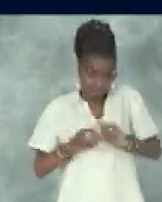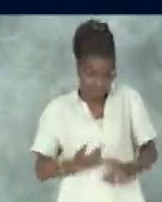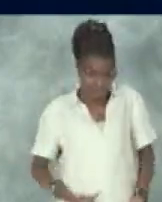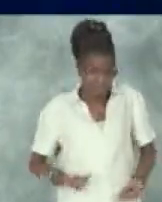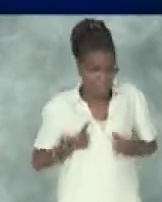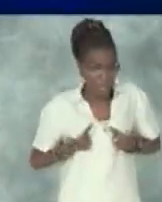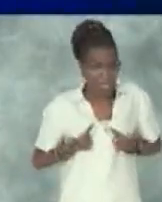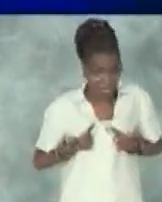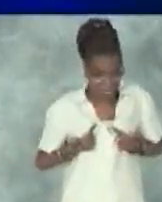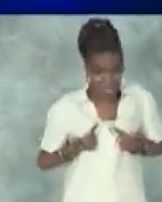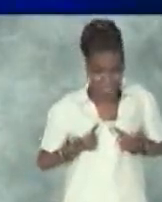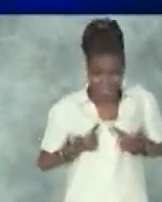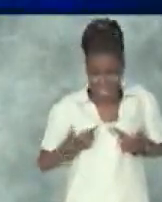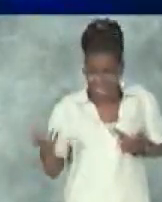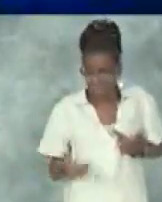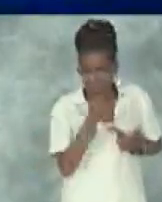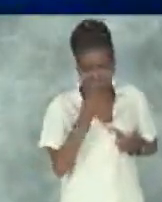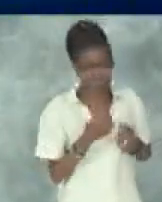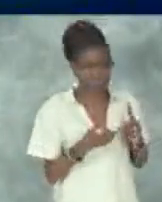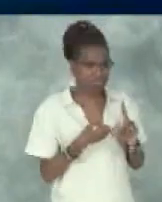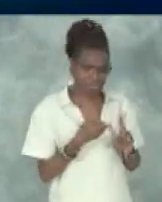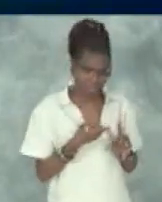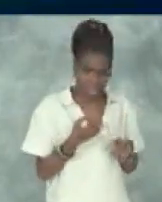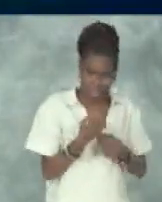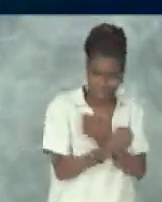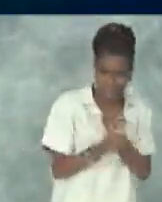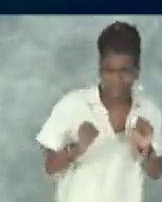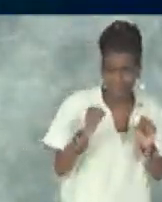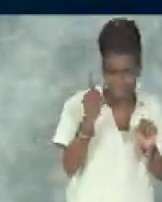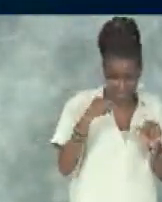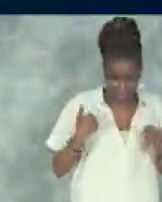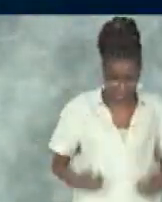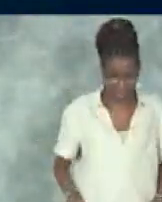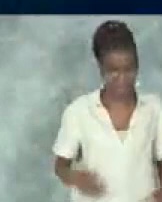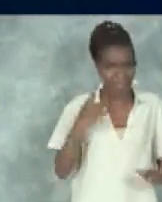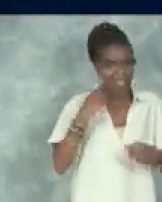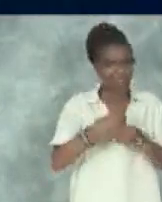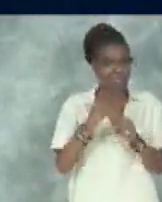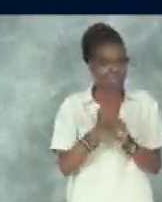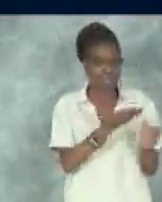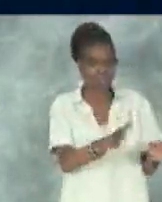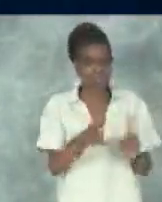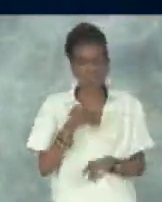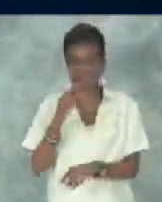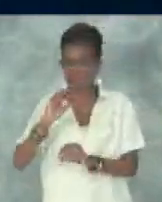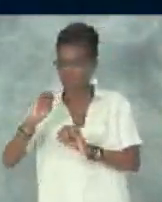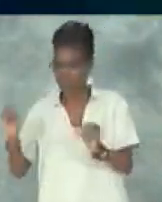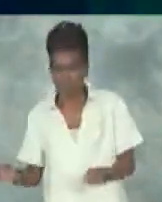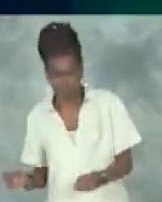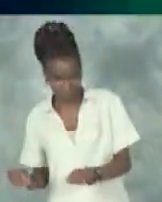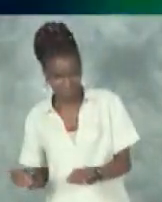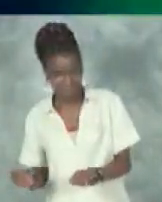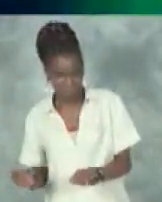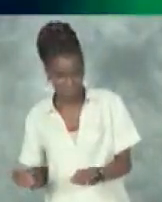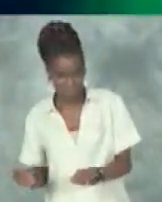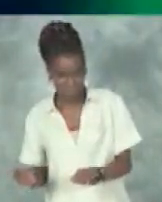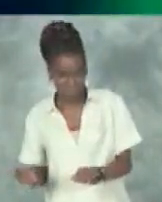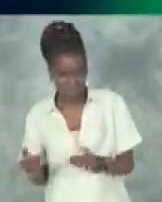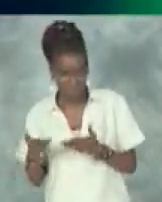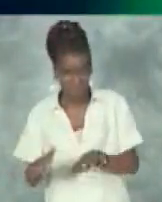he rescued me. I know he makes ways. I know Jesus. You